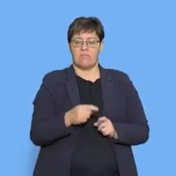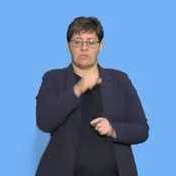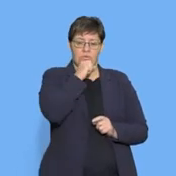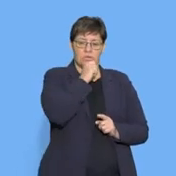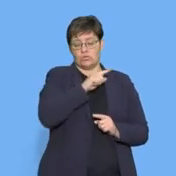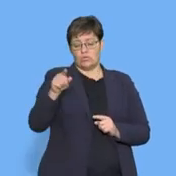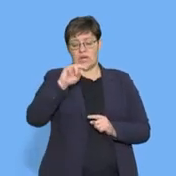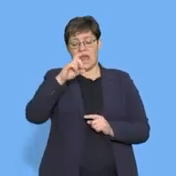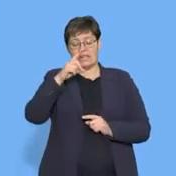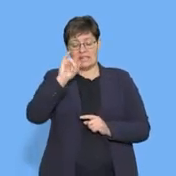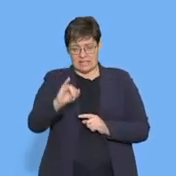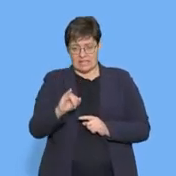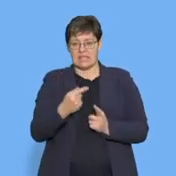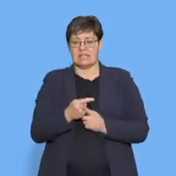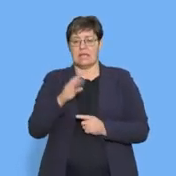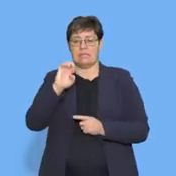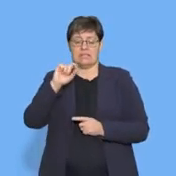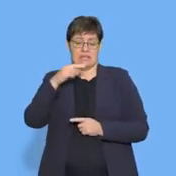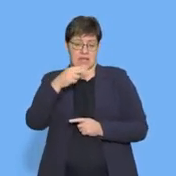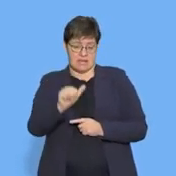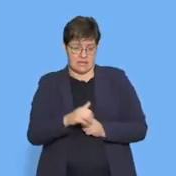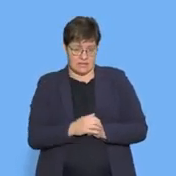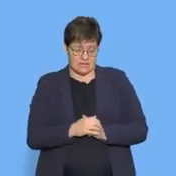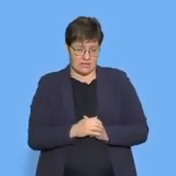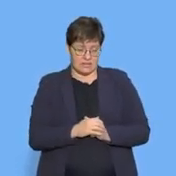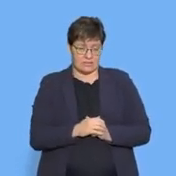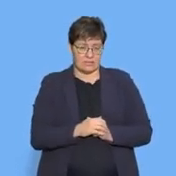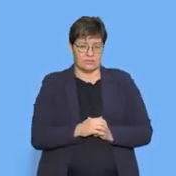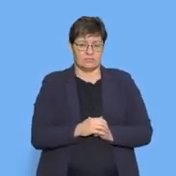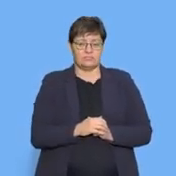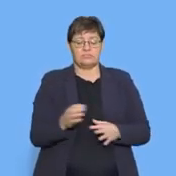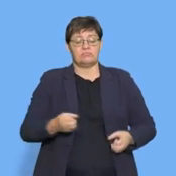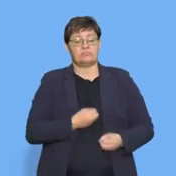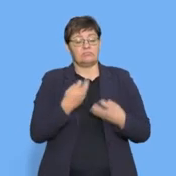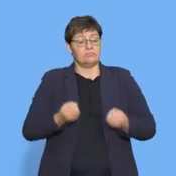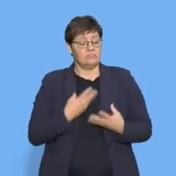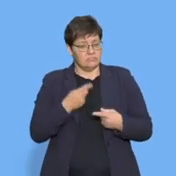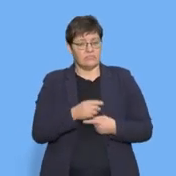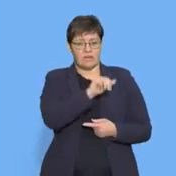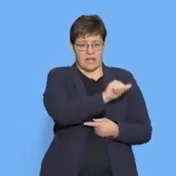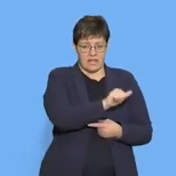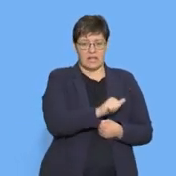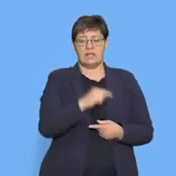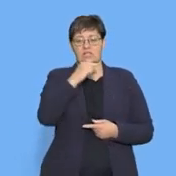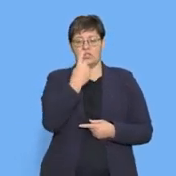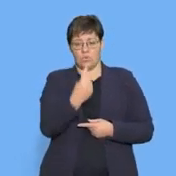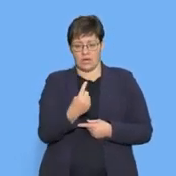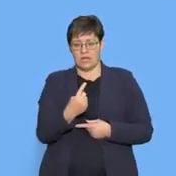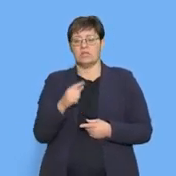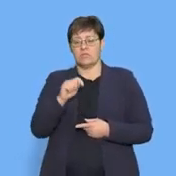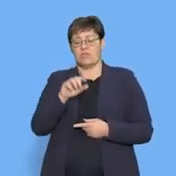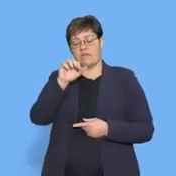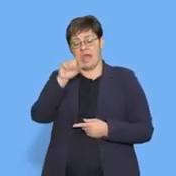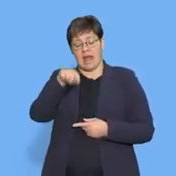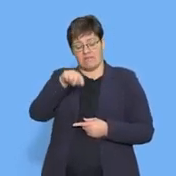angle of elevation from George to Nandi is beta, which is that angle there. Okay, and they ask us to express G1 in terms